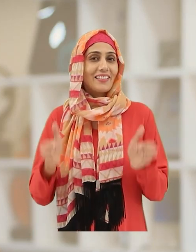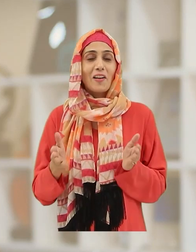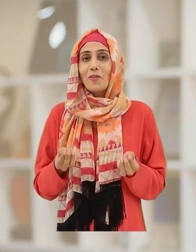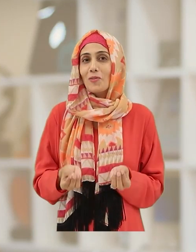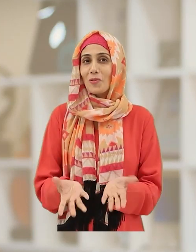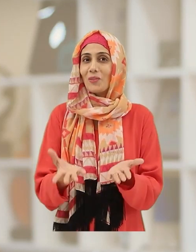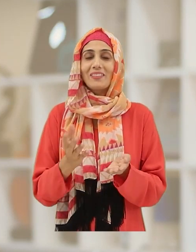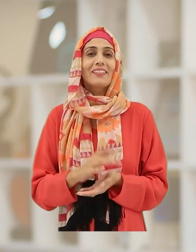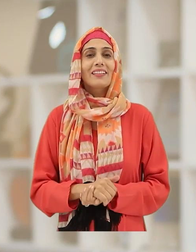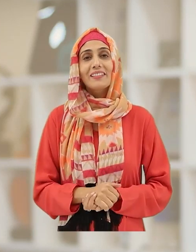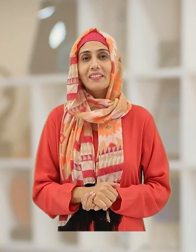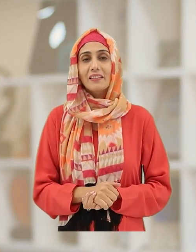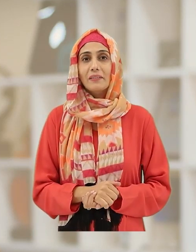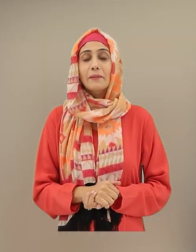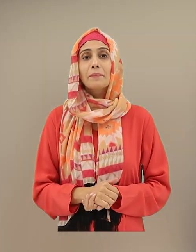Center.